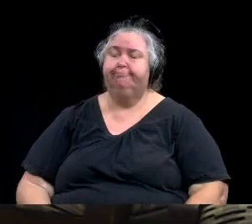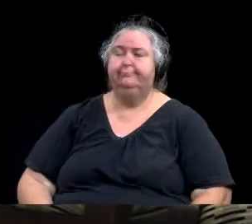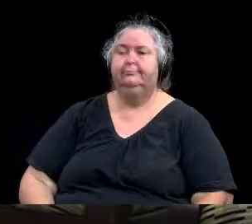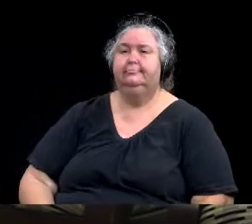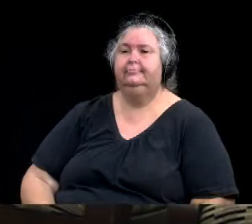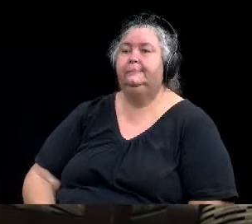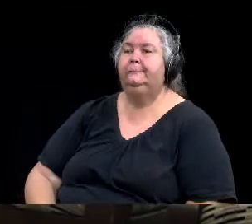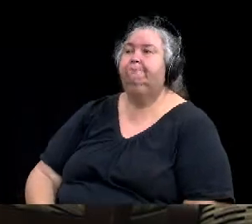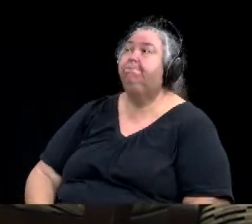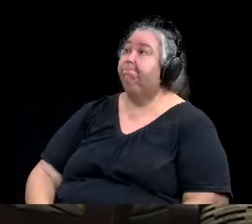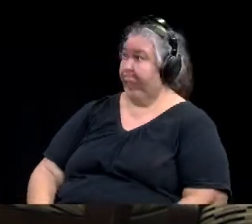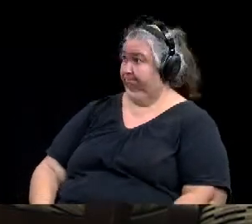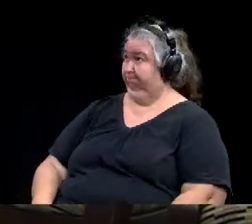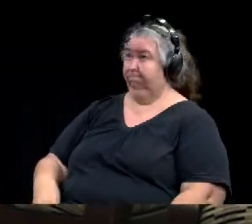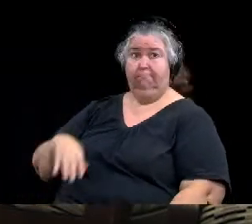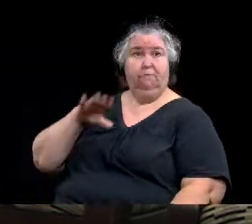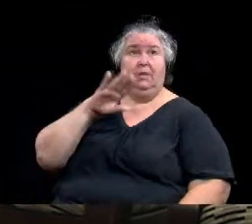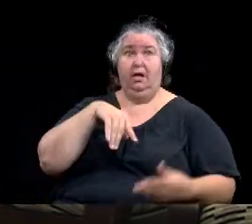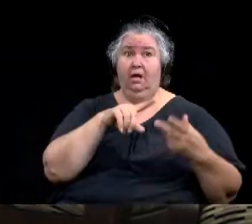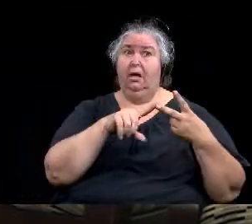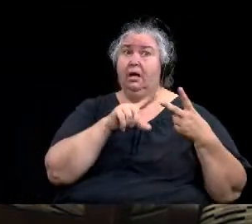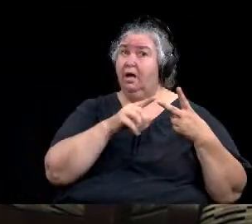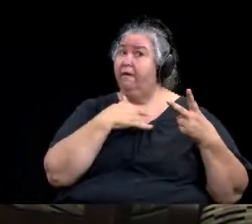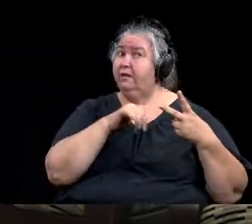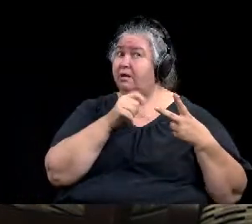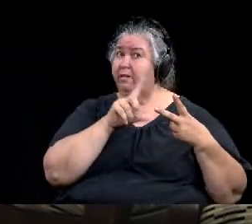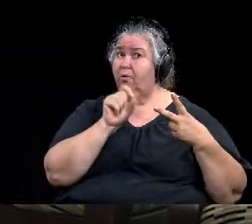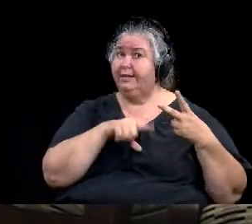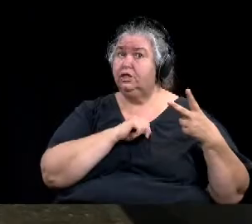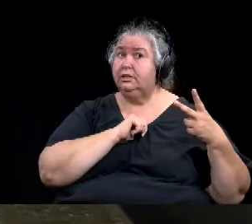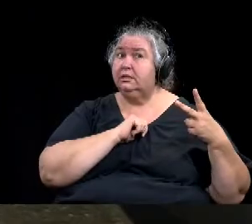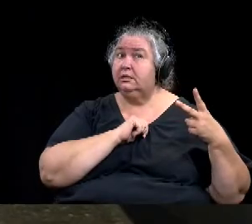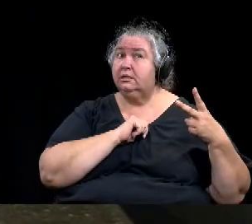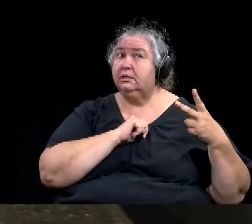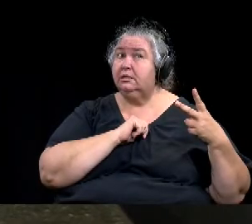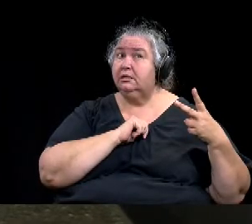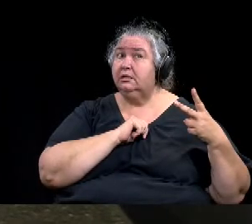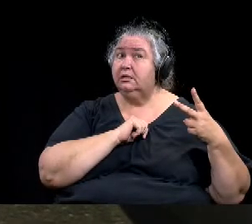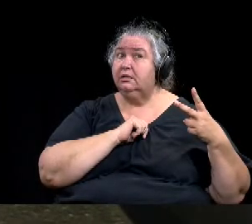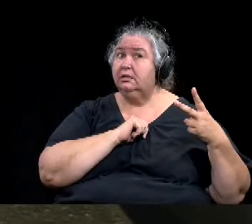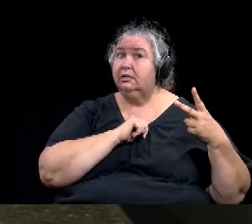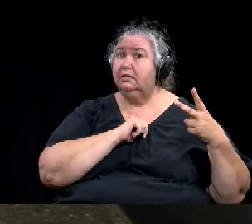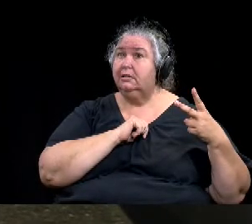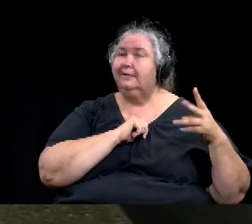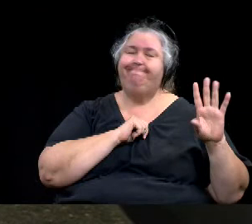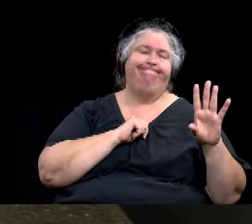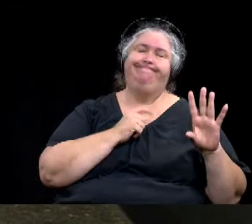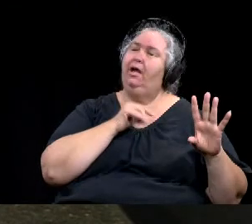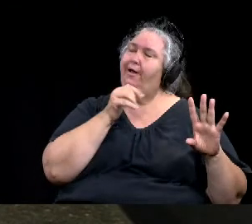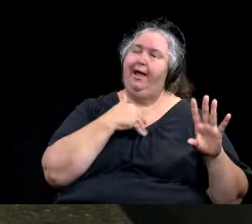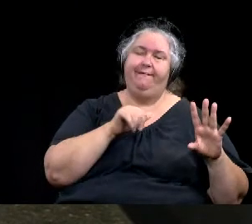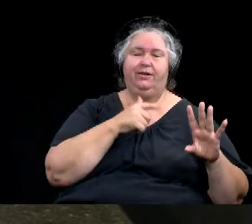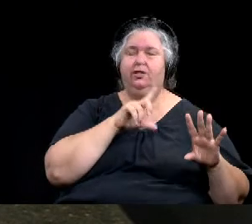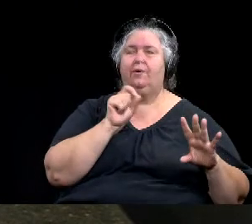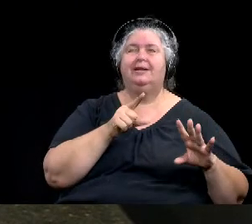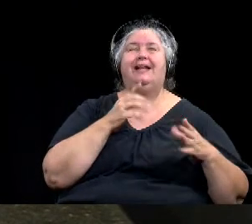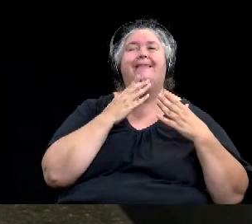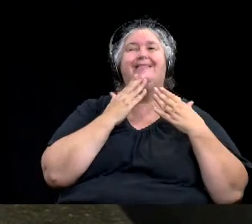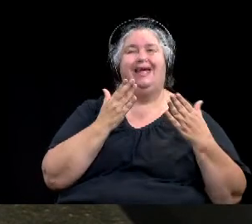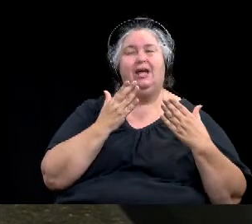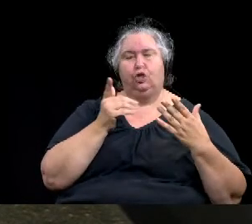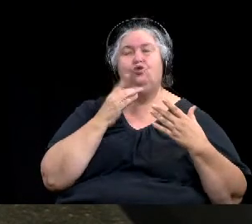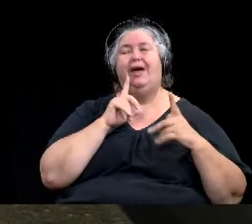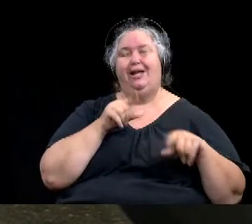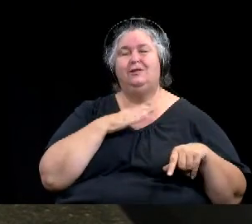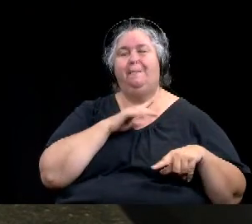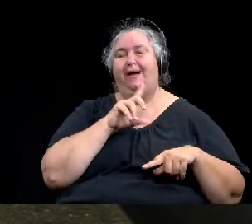Okay. Shaquille Amari, do you have another question for us? No, I do not have another question. I think you guys answered my